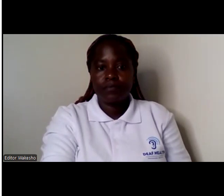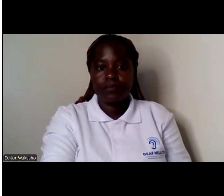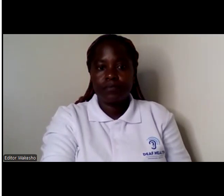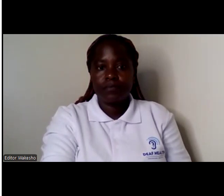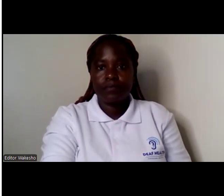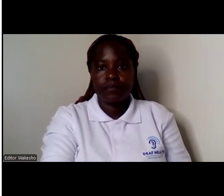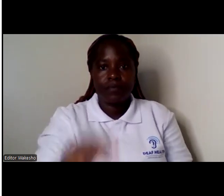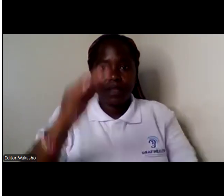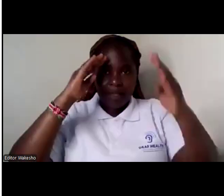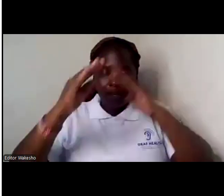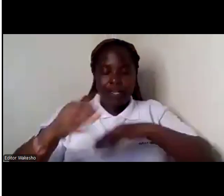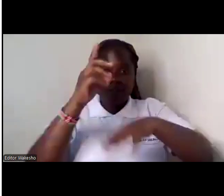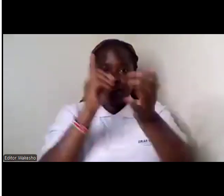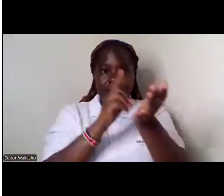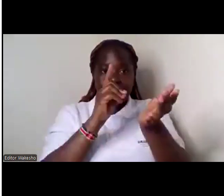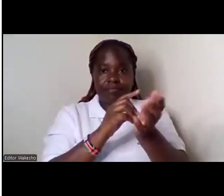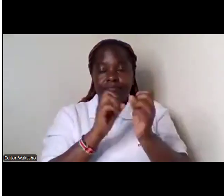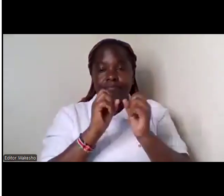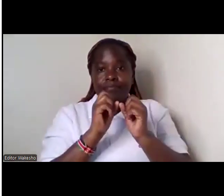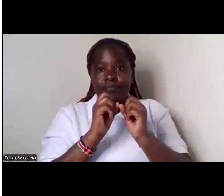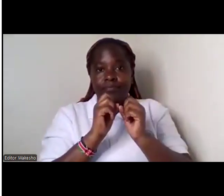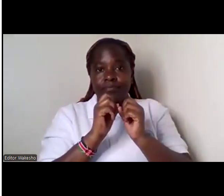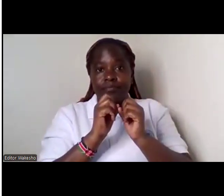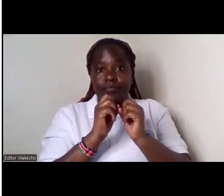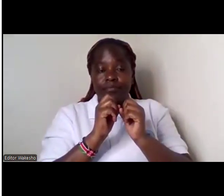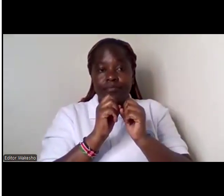Hello, Doc. Oh, yes.